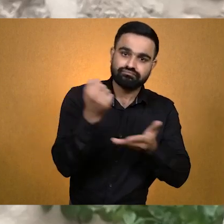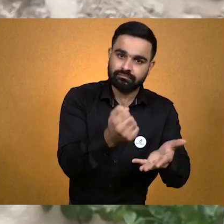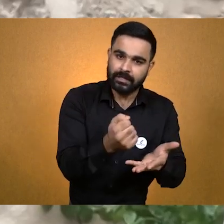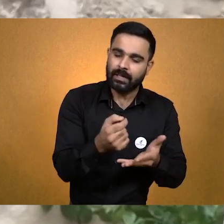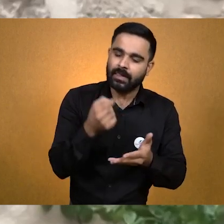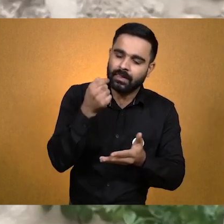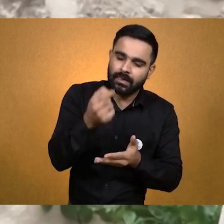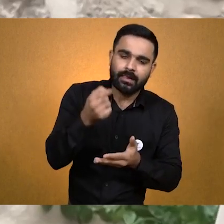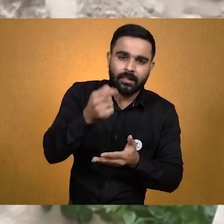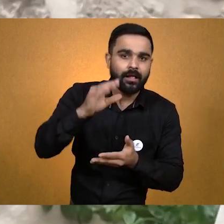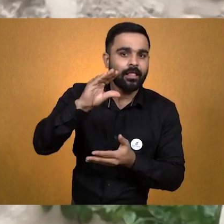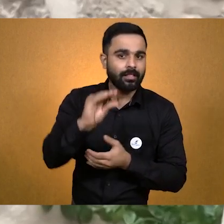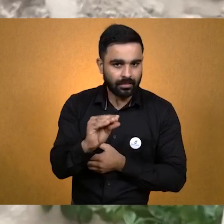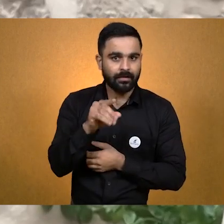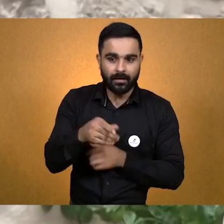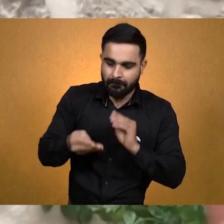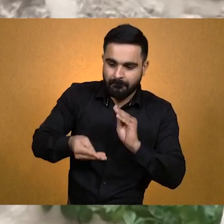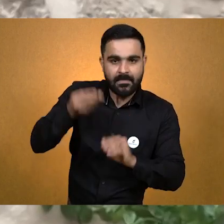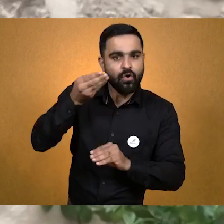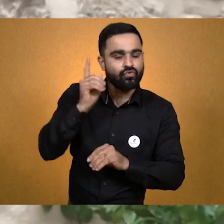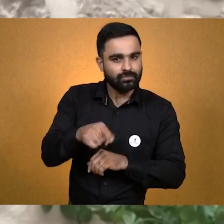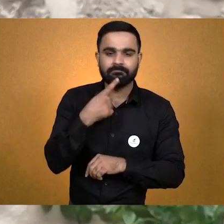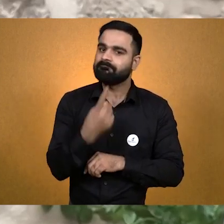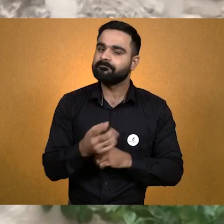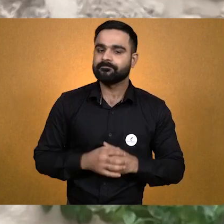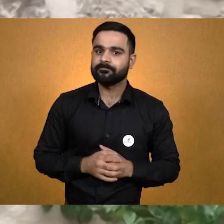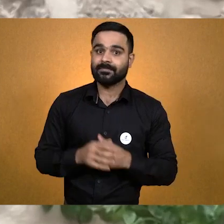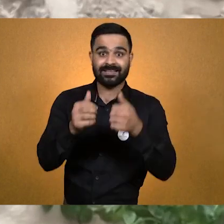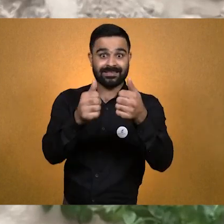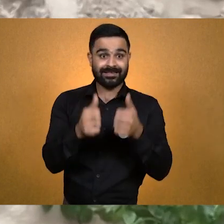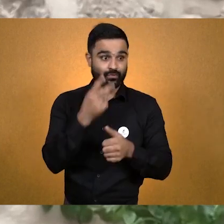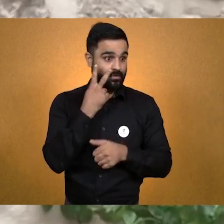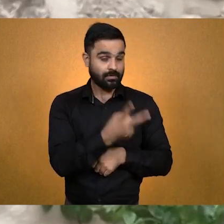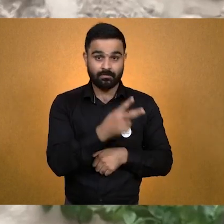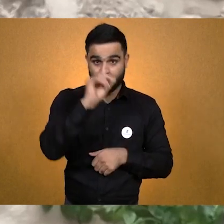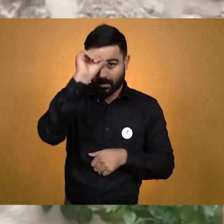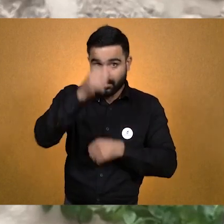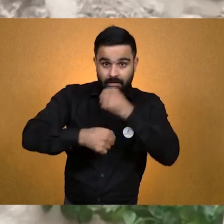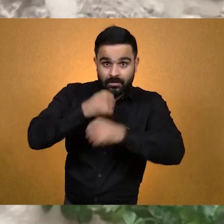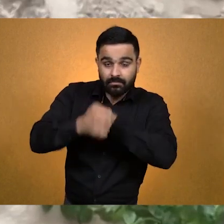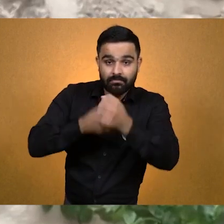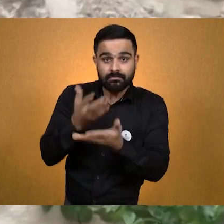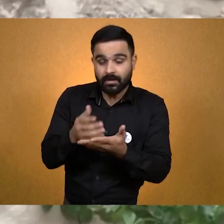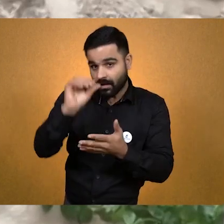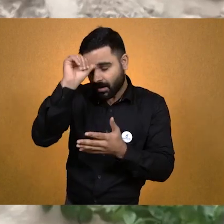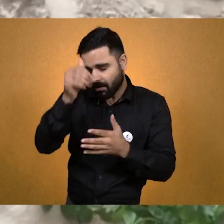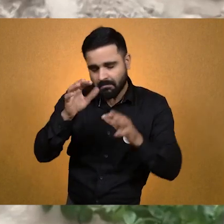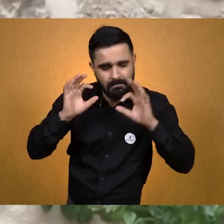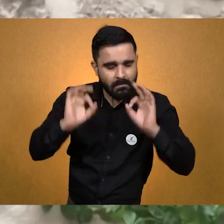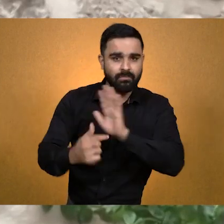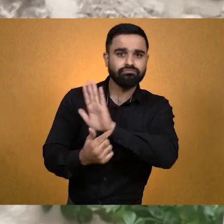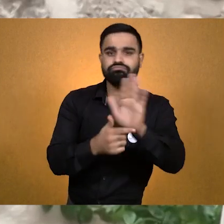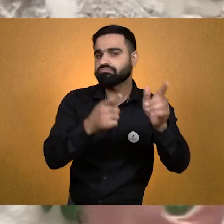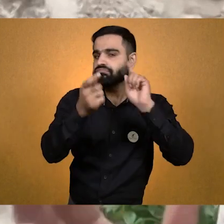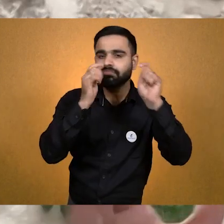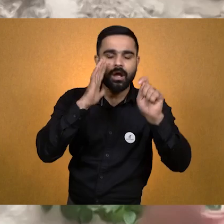very, very, very low. That has to increase. But having said that, the results that we see in Indian sport, corporate India has played a very, very important